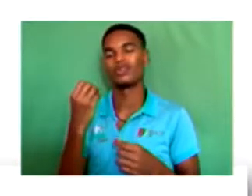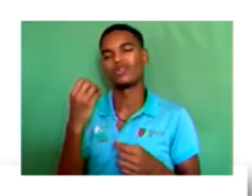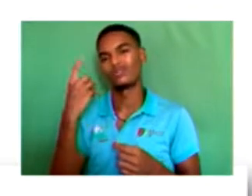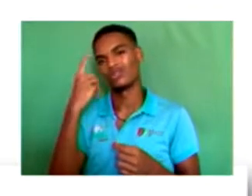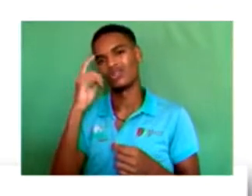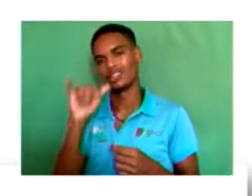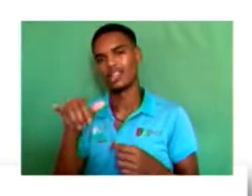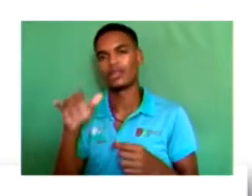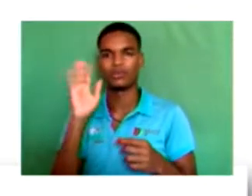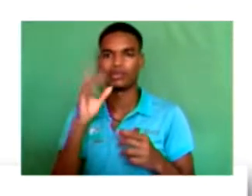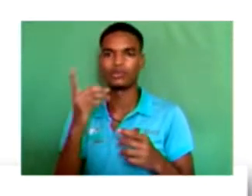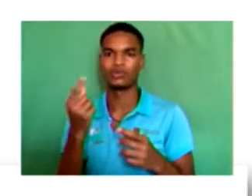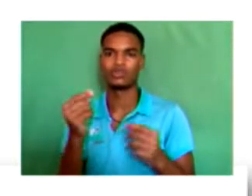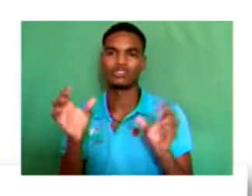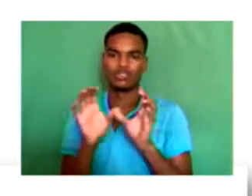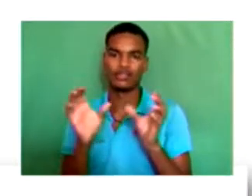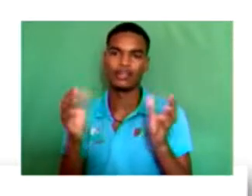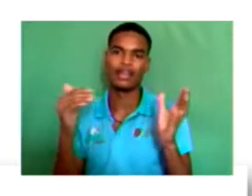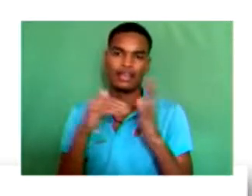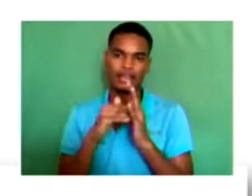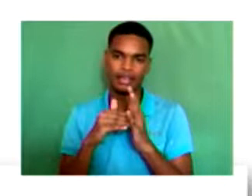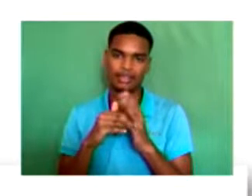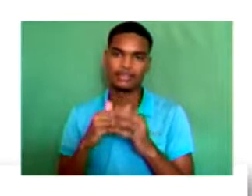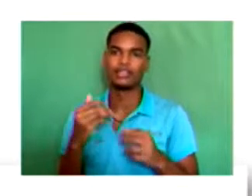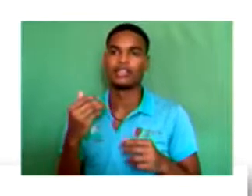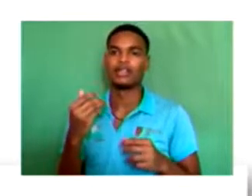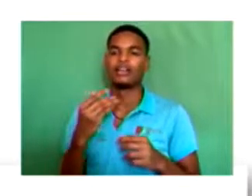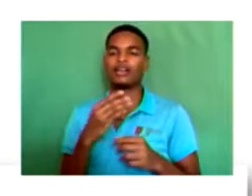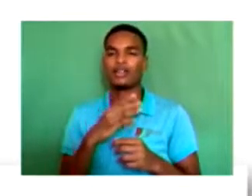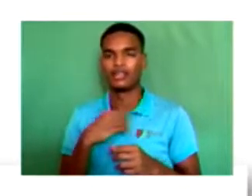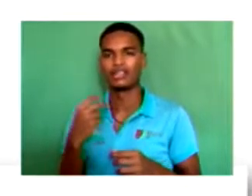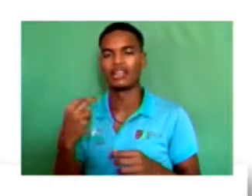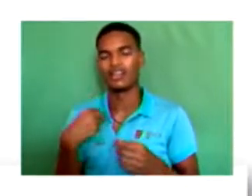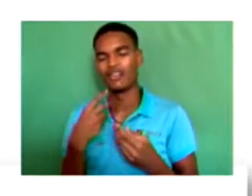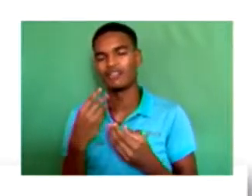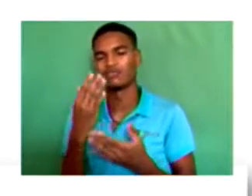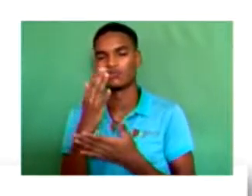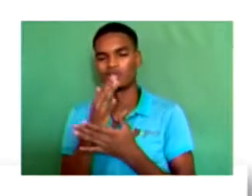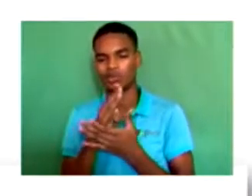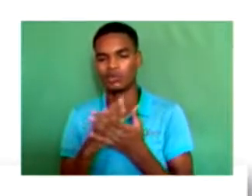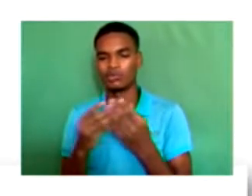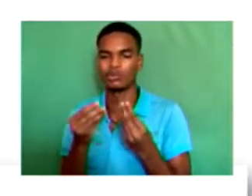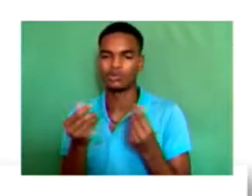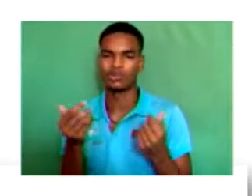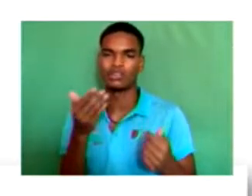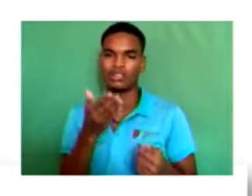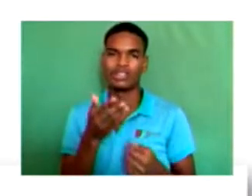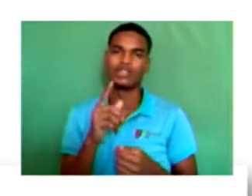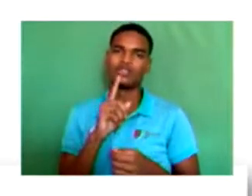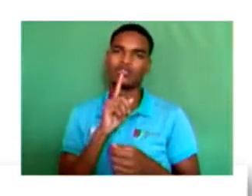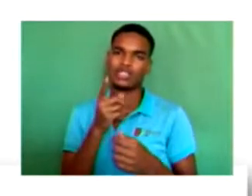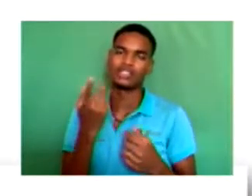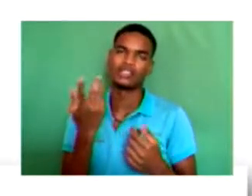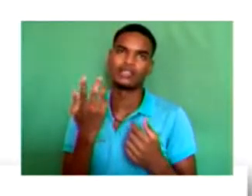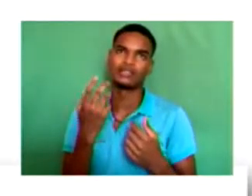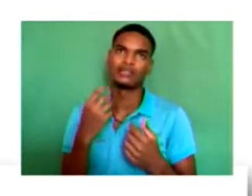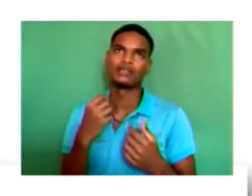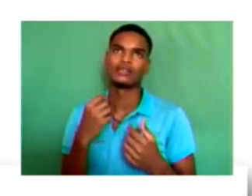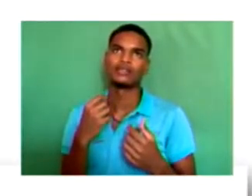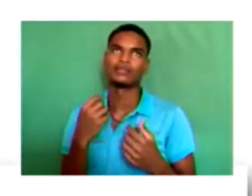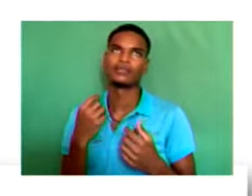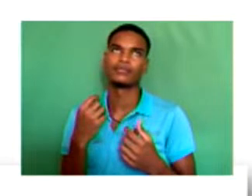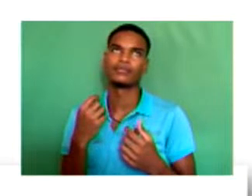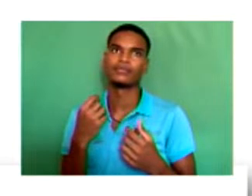And a similar one with Realtek as well. So there are a couple of solutions out there that are really kind of there and ready and waiting for